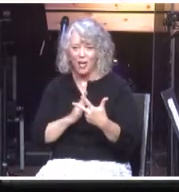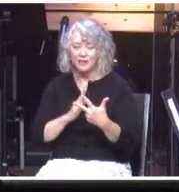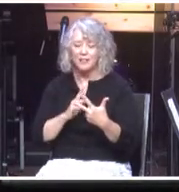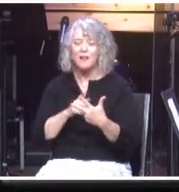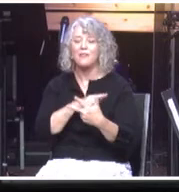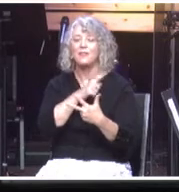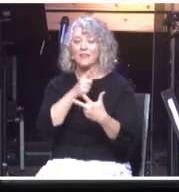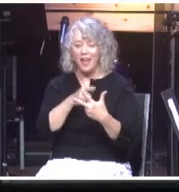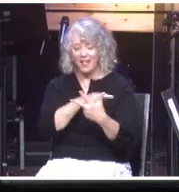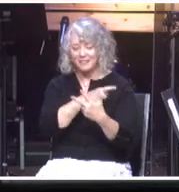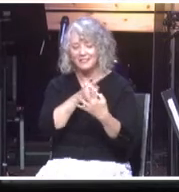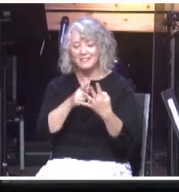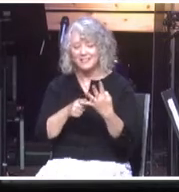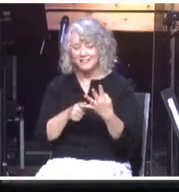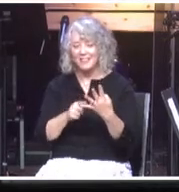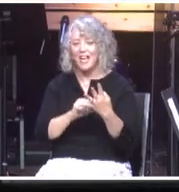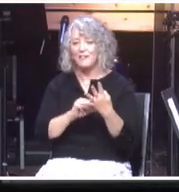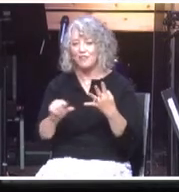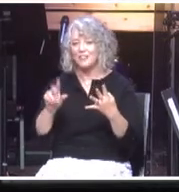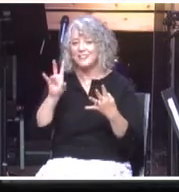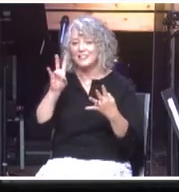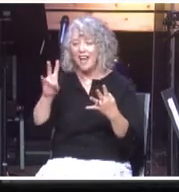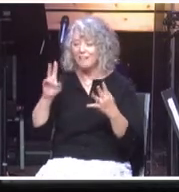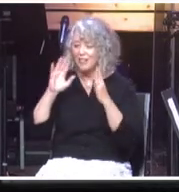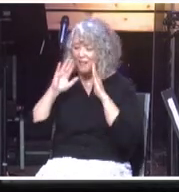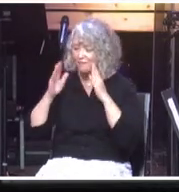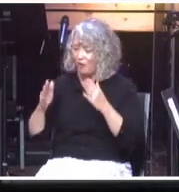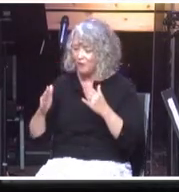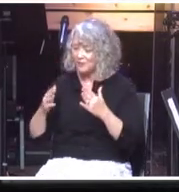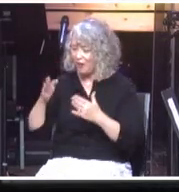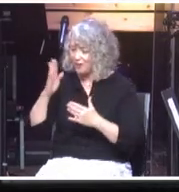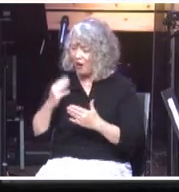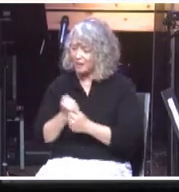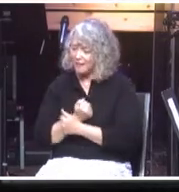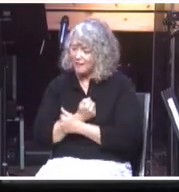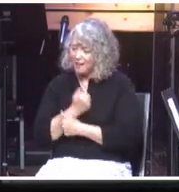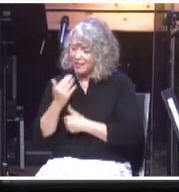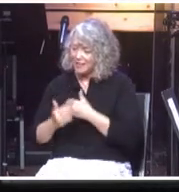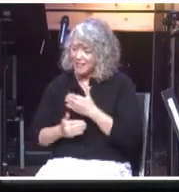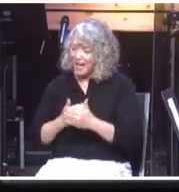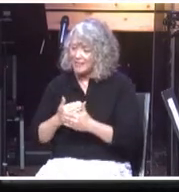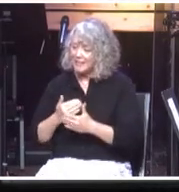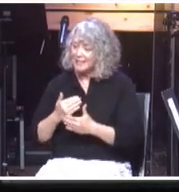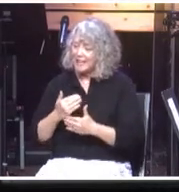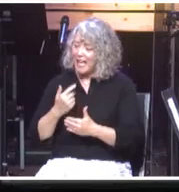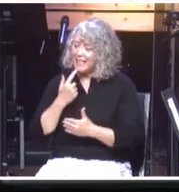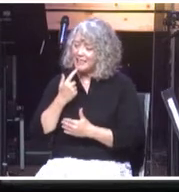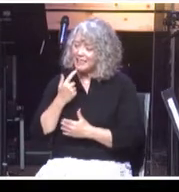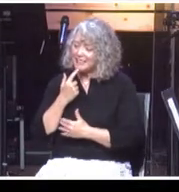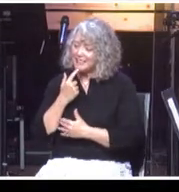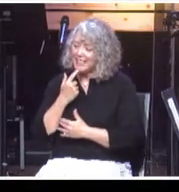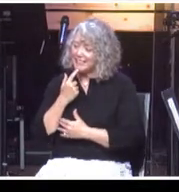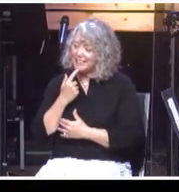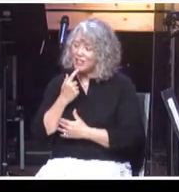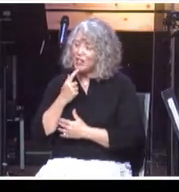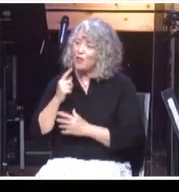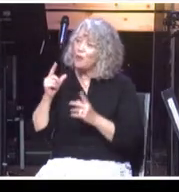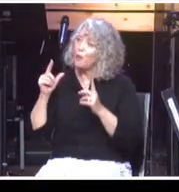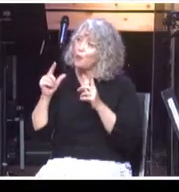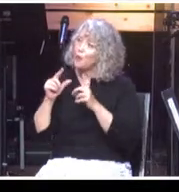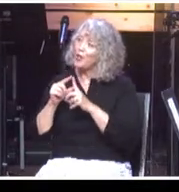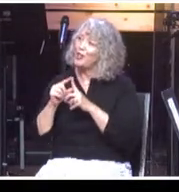loving kindness in verse 7. But now you notice he adds the word precious.